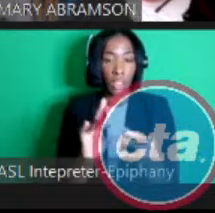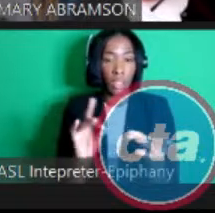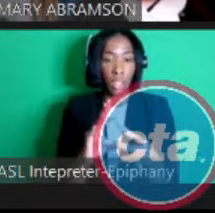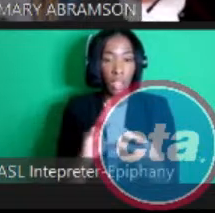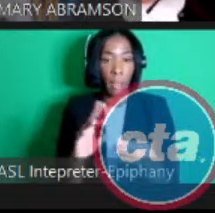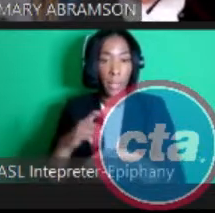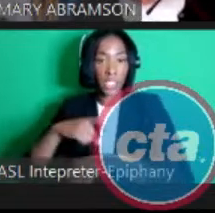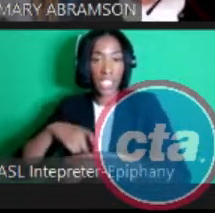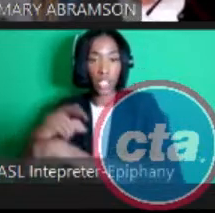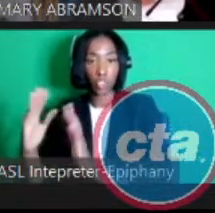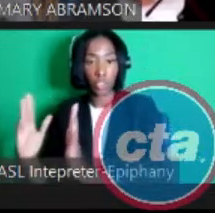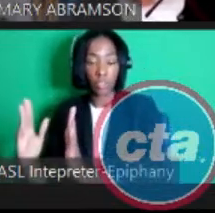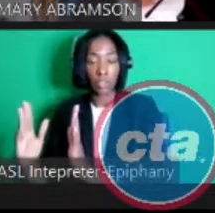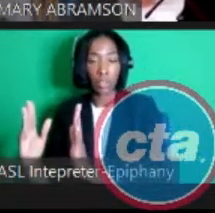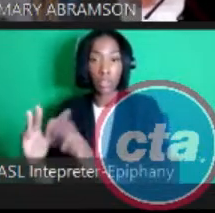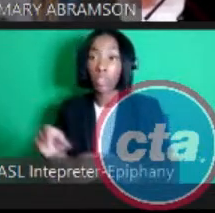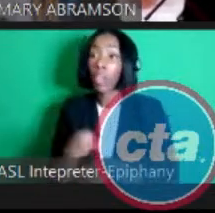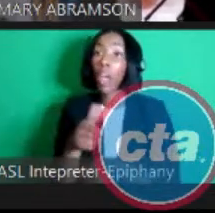Any other questions?